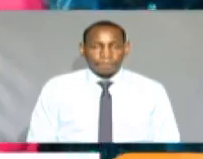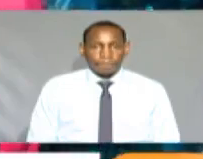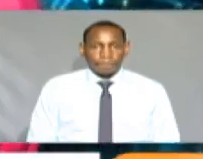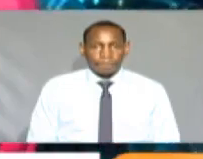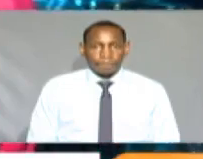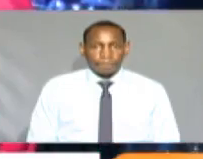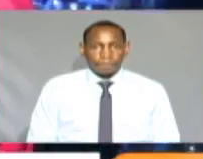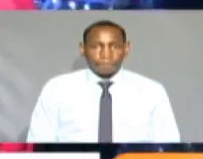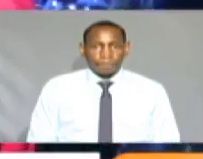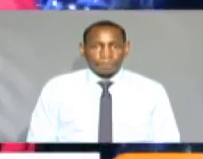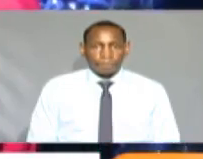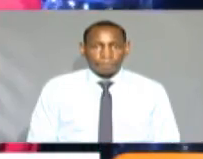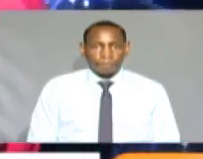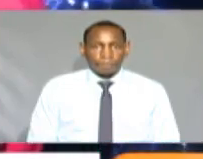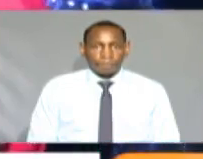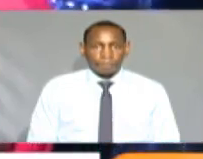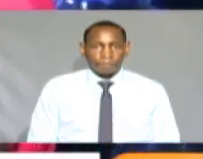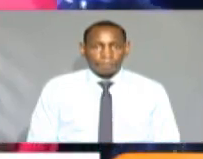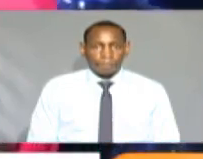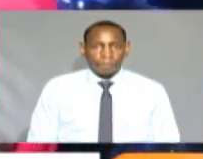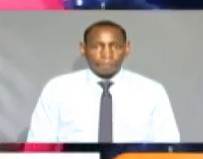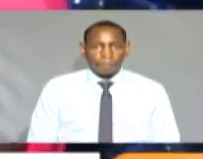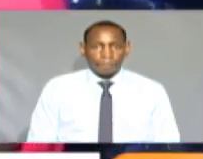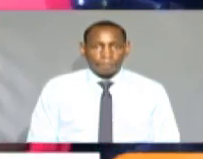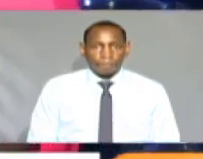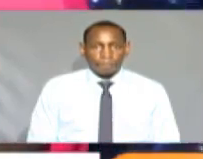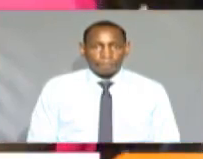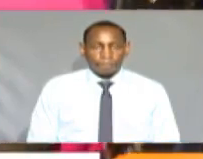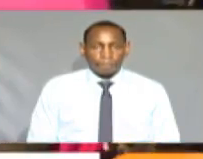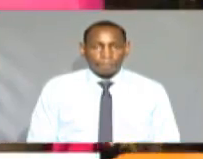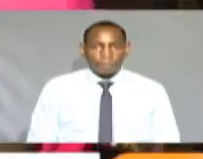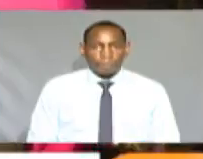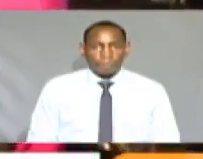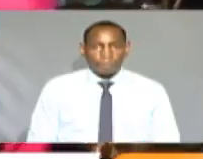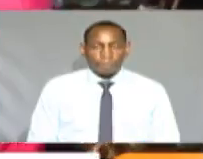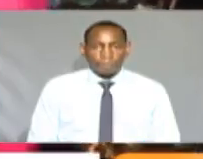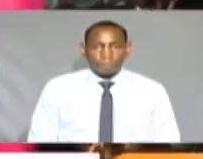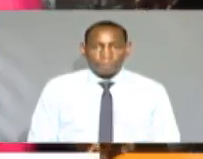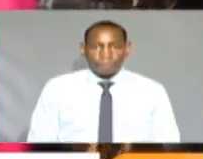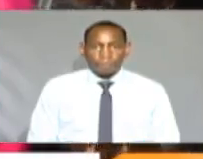It's